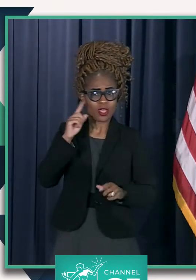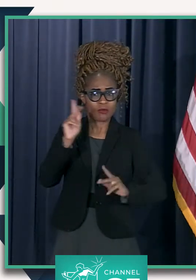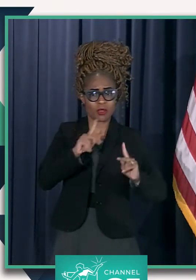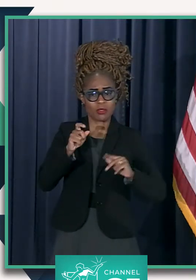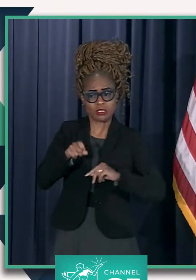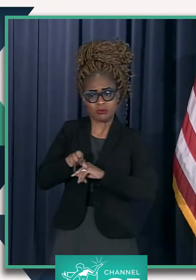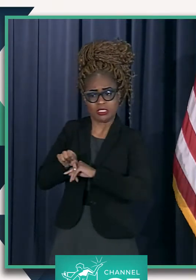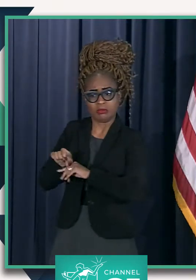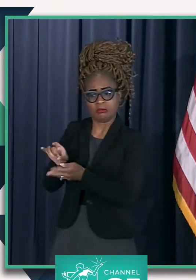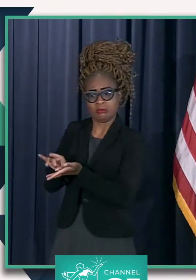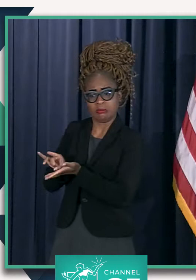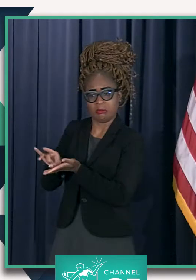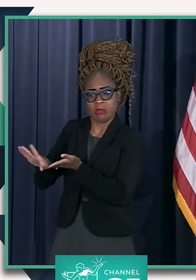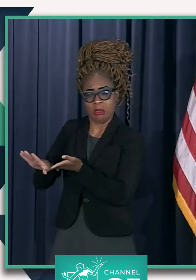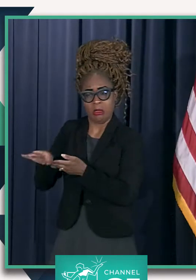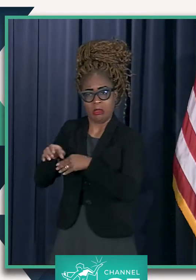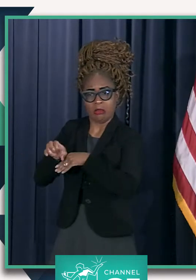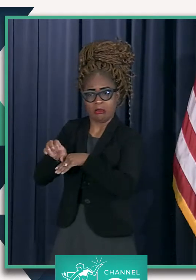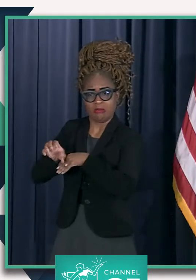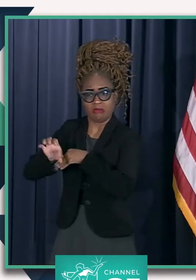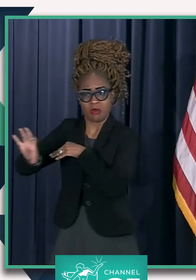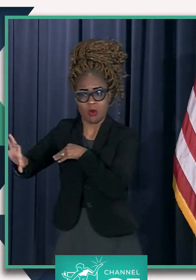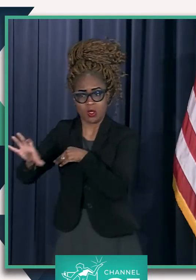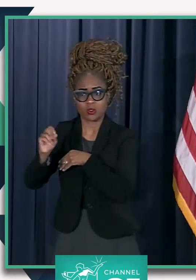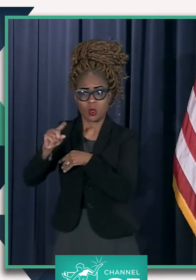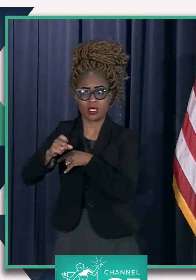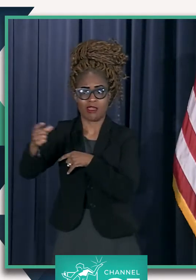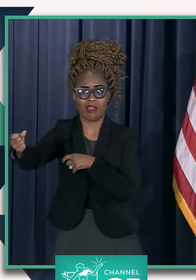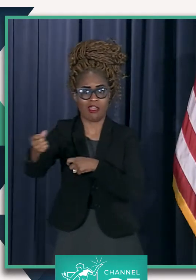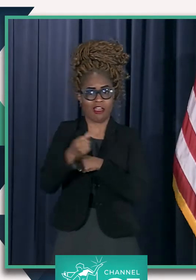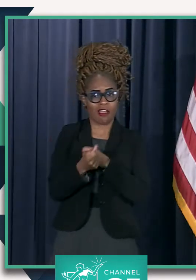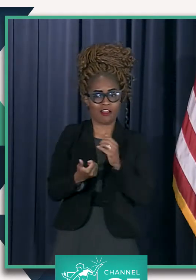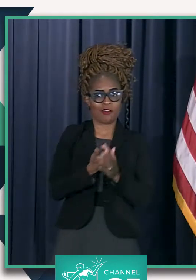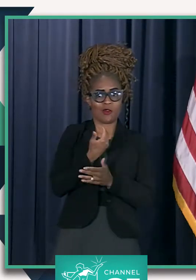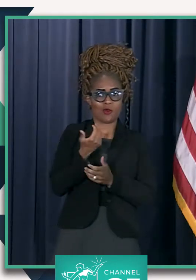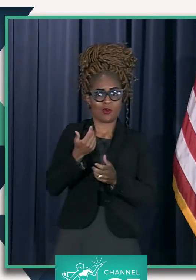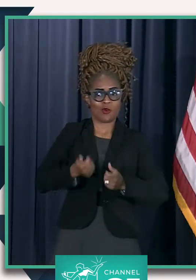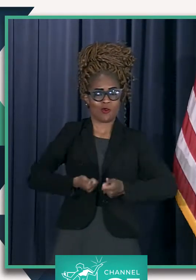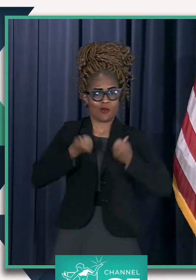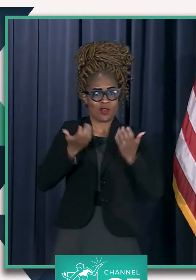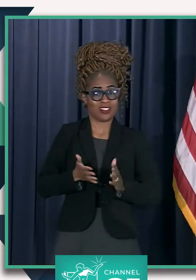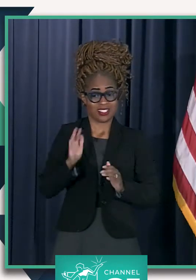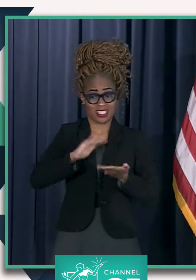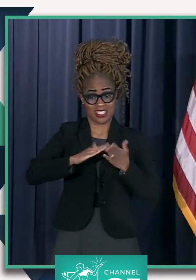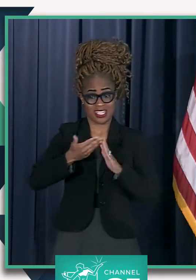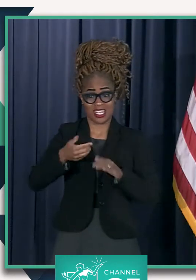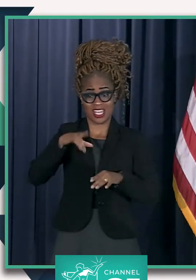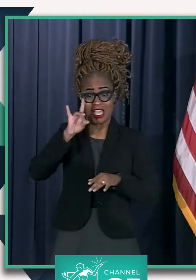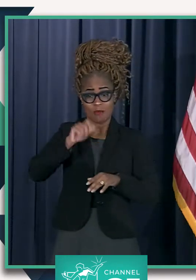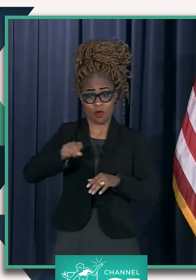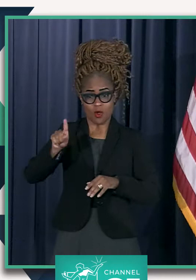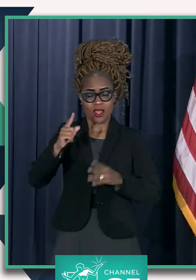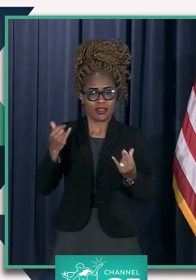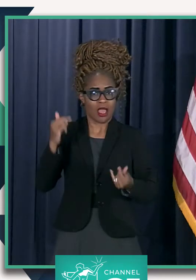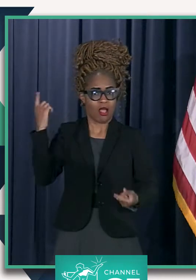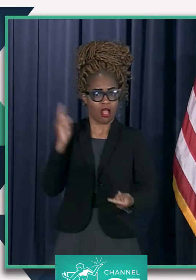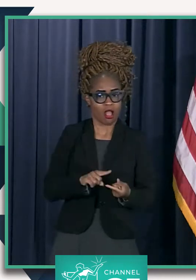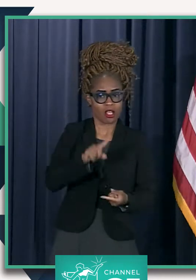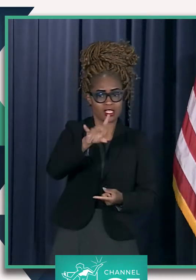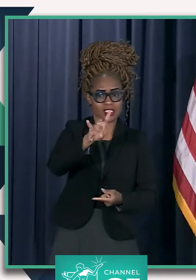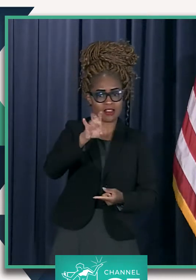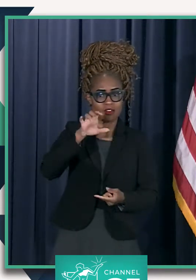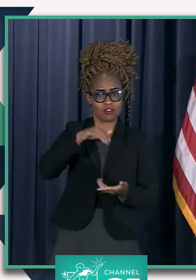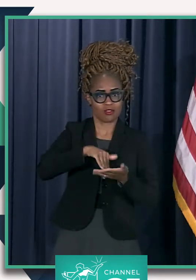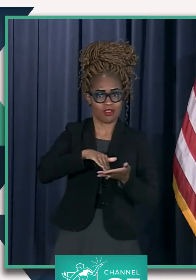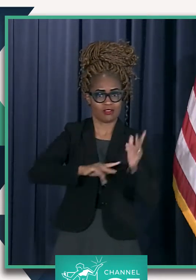in order to bring new residents in. This city used to house 1.8 million people, and now we have 700,000. If we do